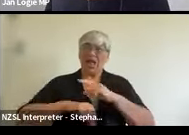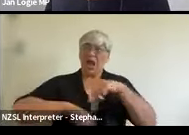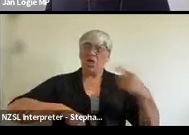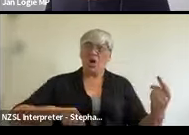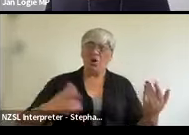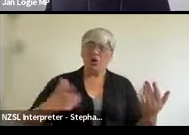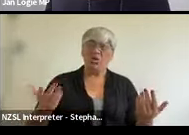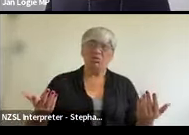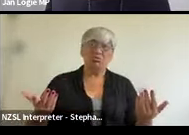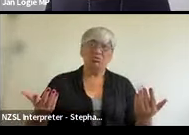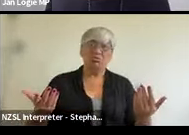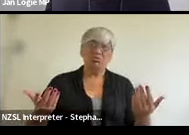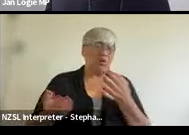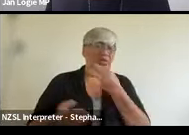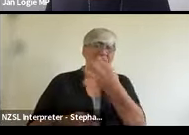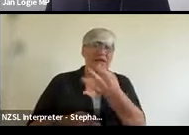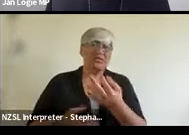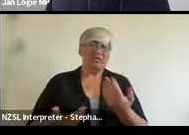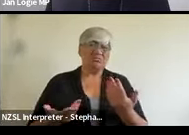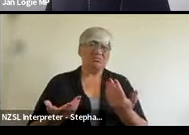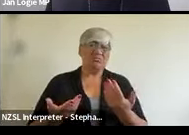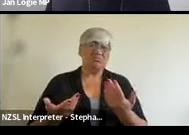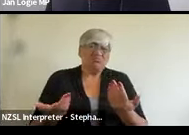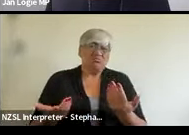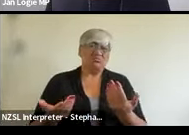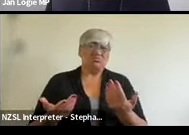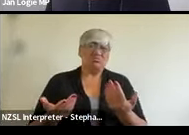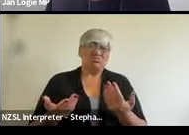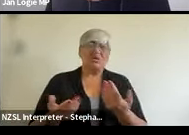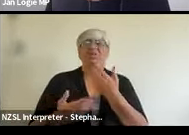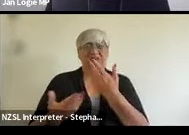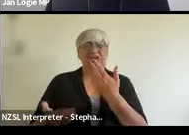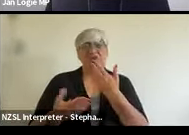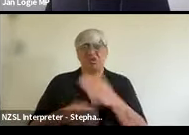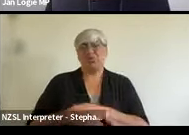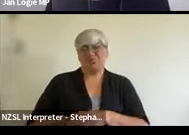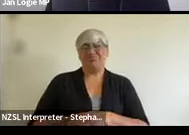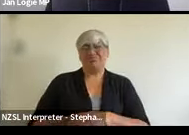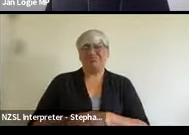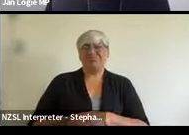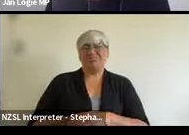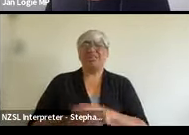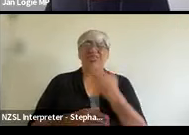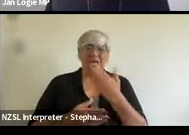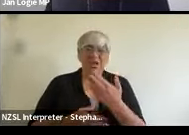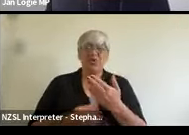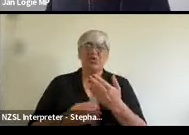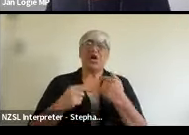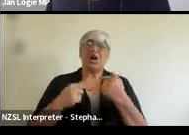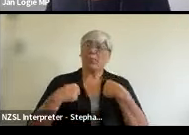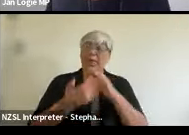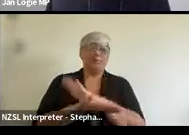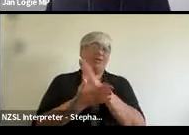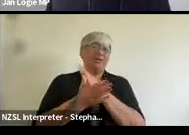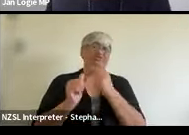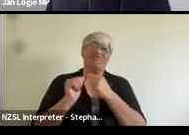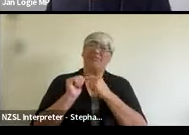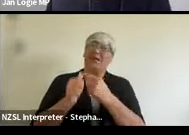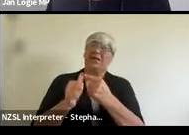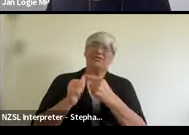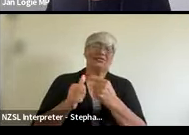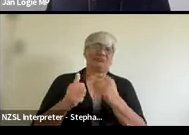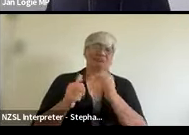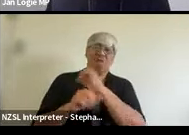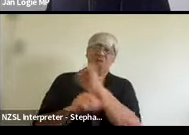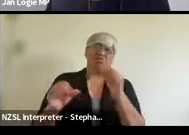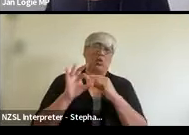How long must we wait? So thank you very much for listening, and I'd be happy to answer any